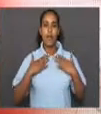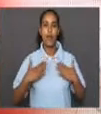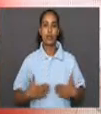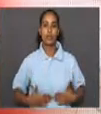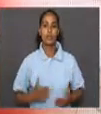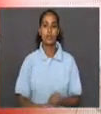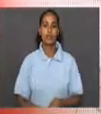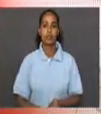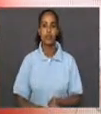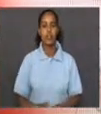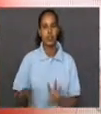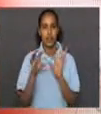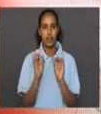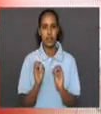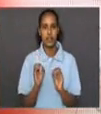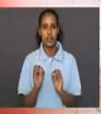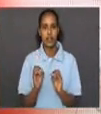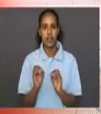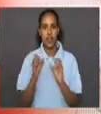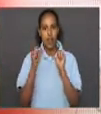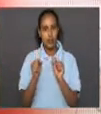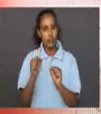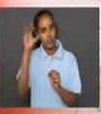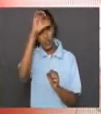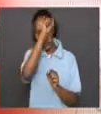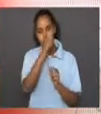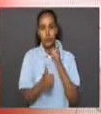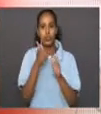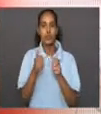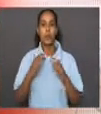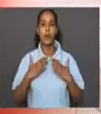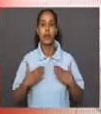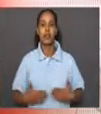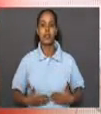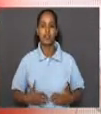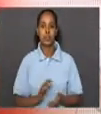bodies. Students, can you guess which parts?